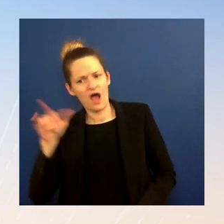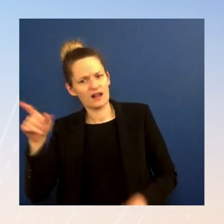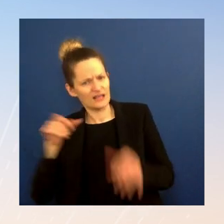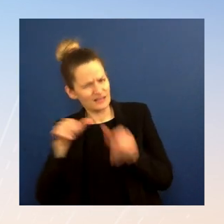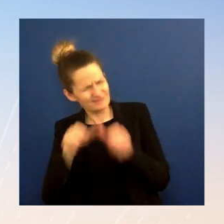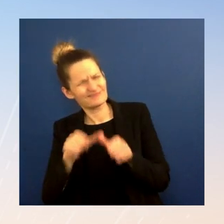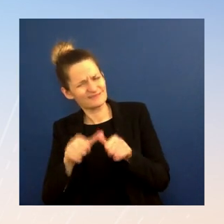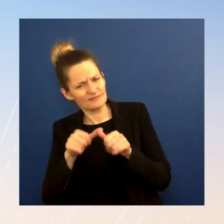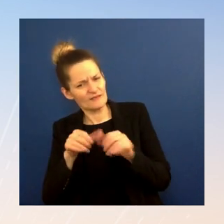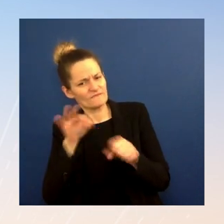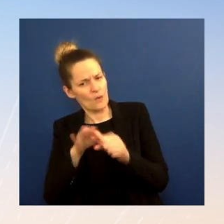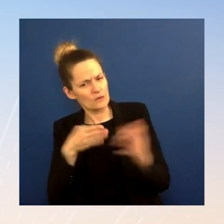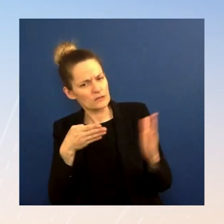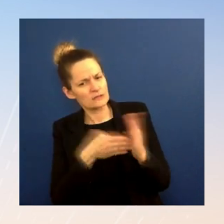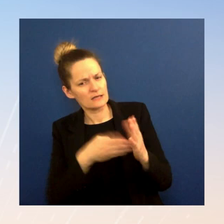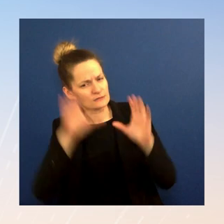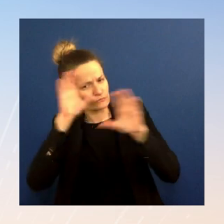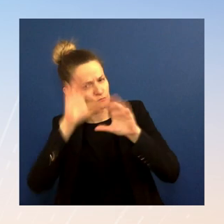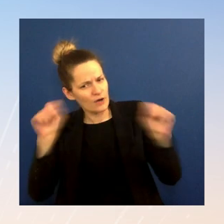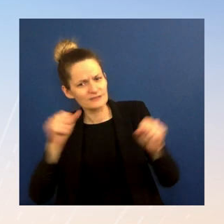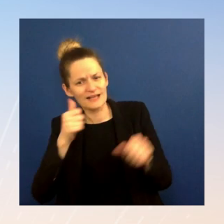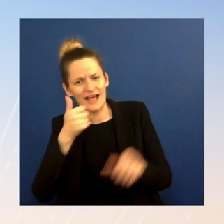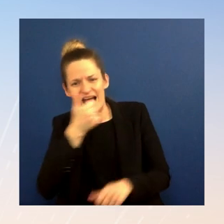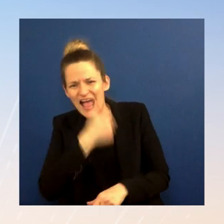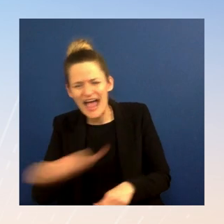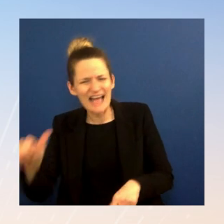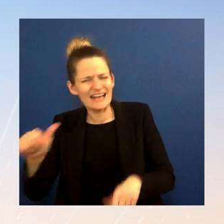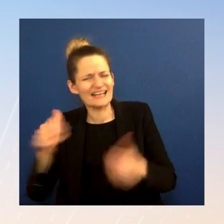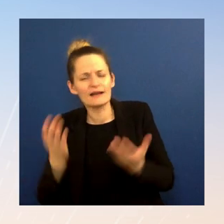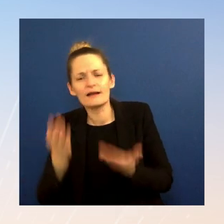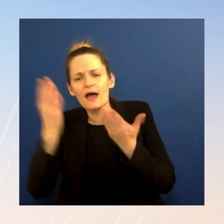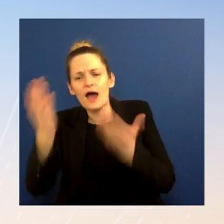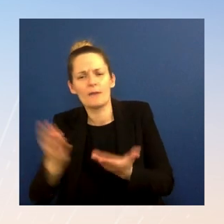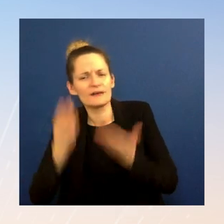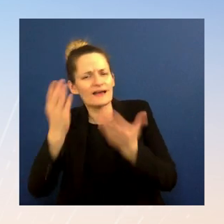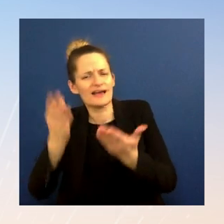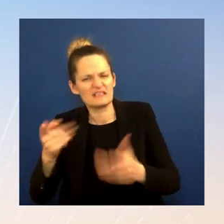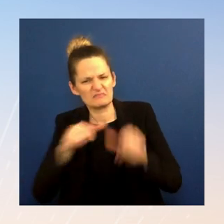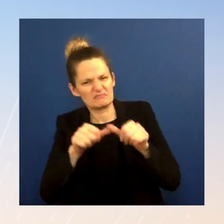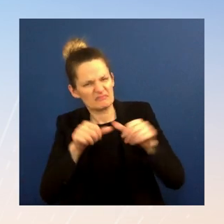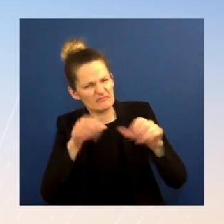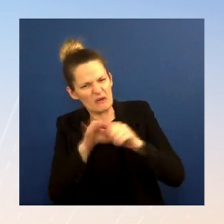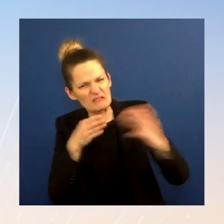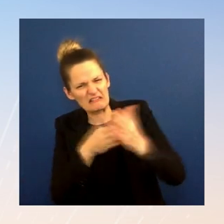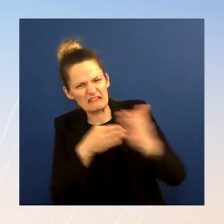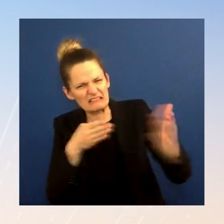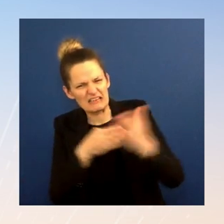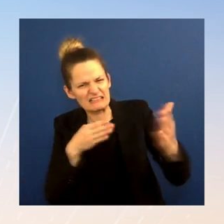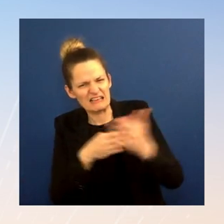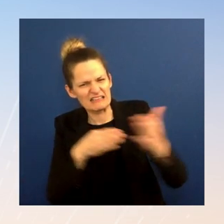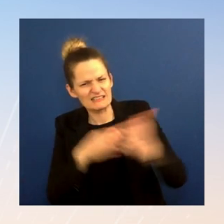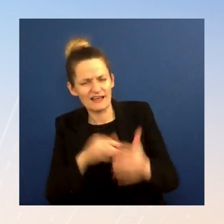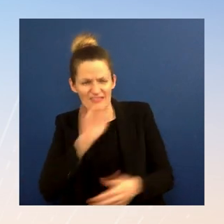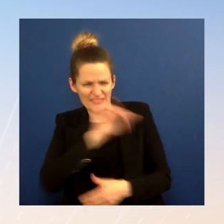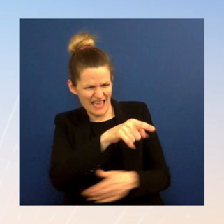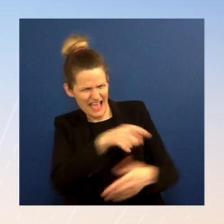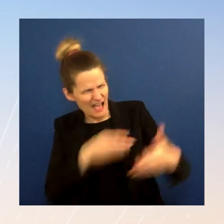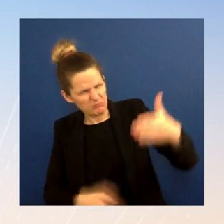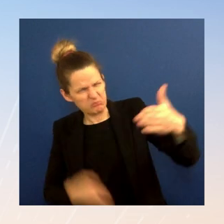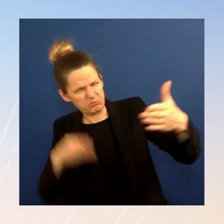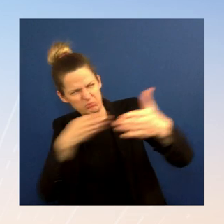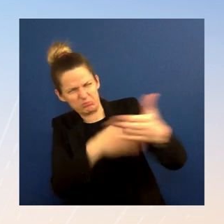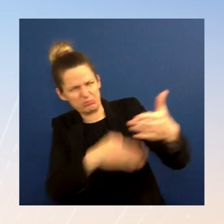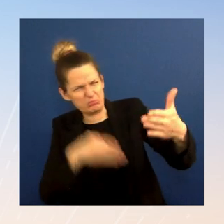However, will his criticism, will the explosiveness of this line of attack, do you worry that it will affect your ability to win